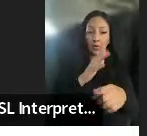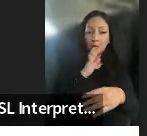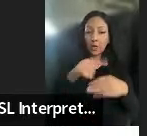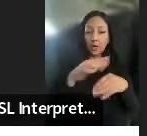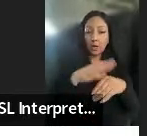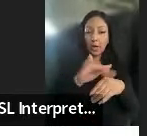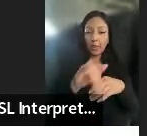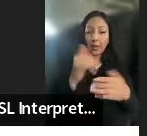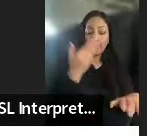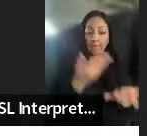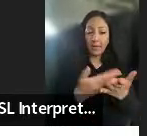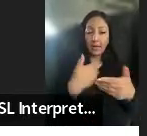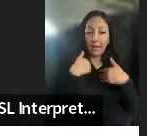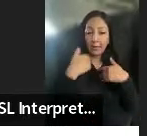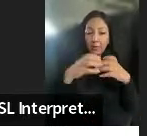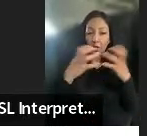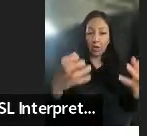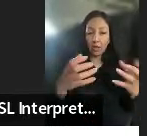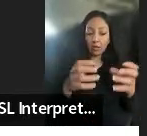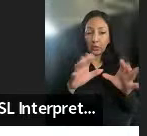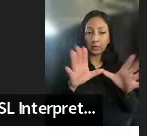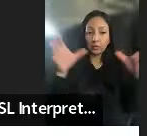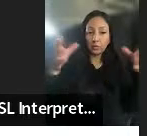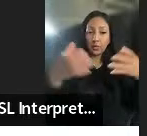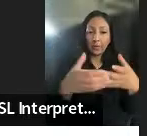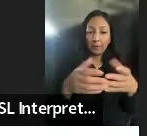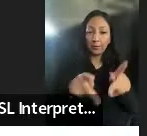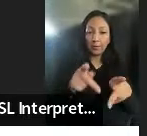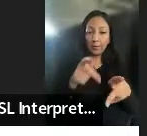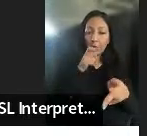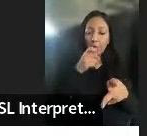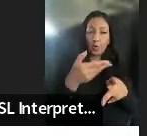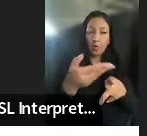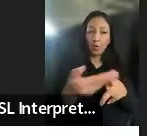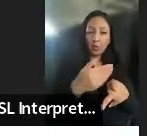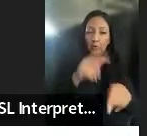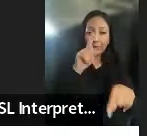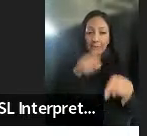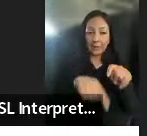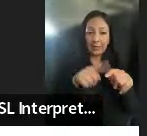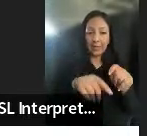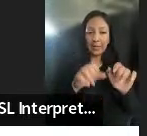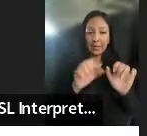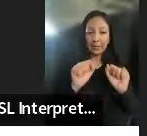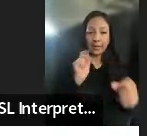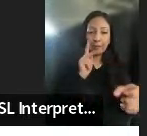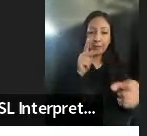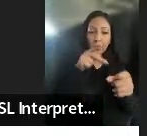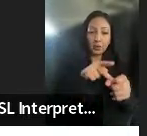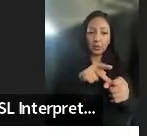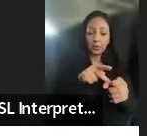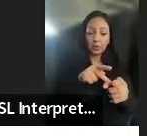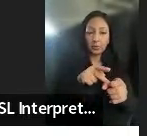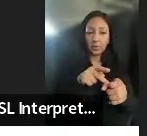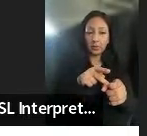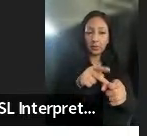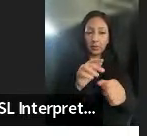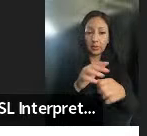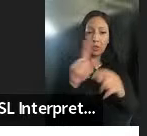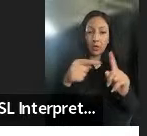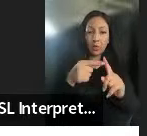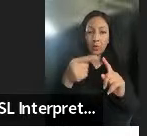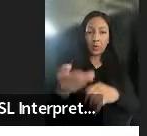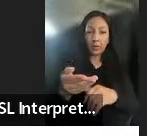that there's a large amount of people who are unable to participate when